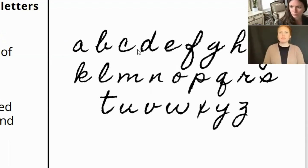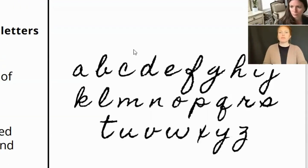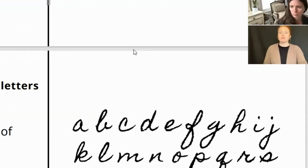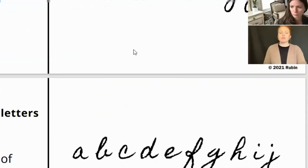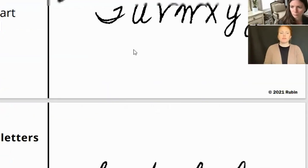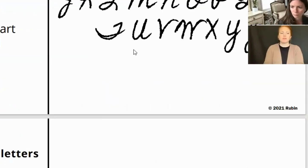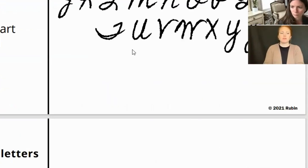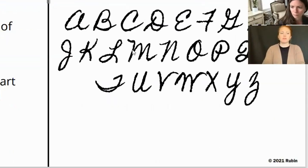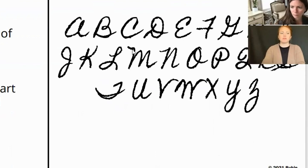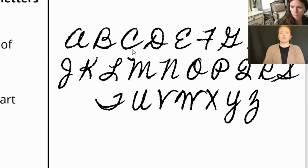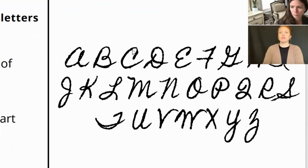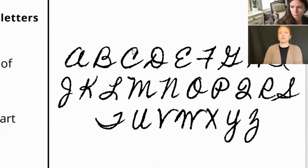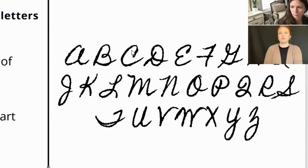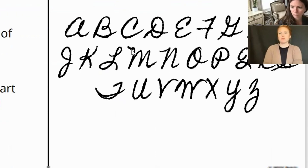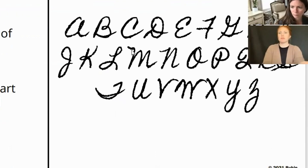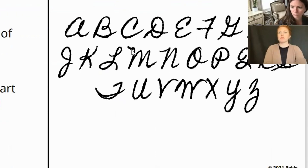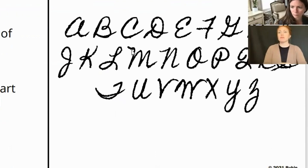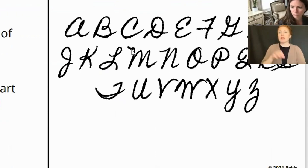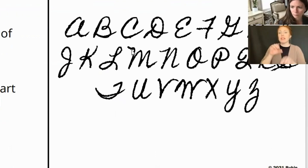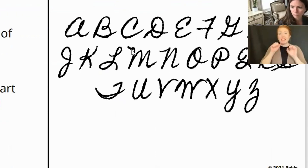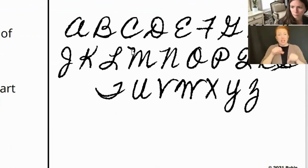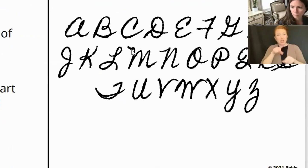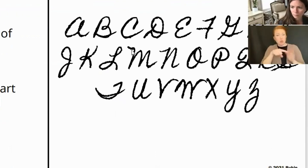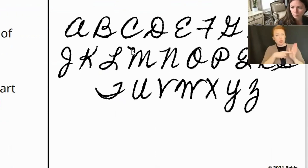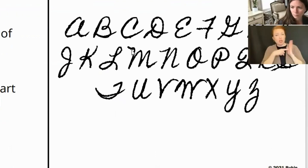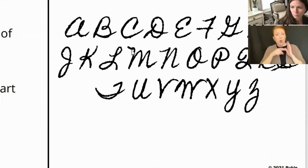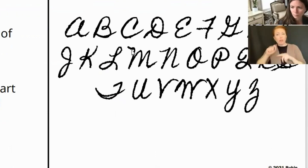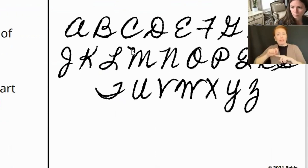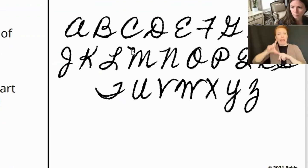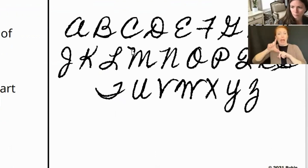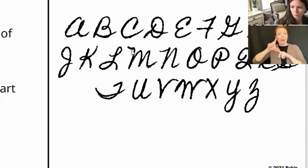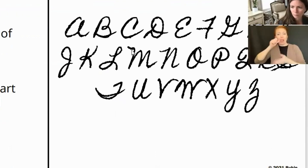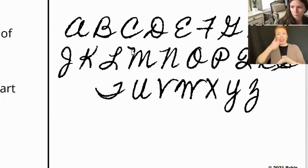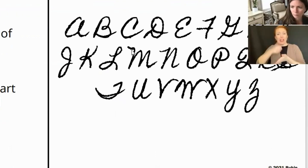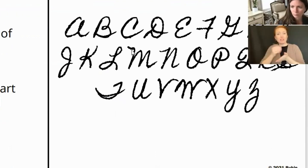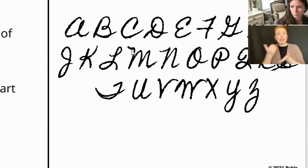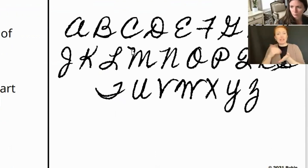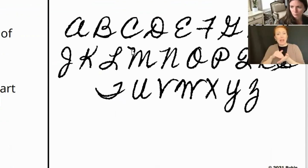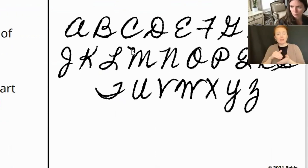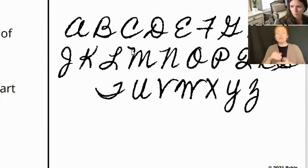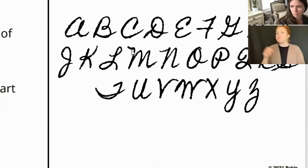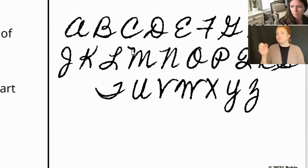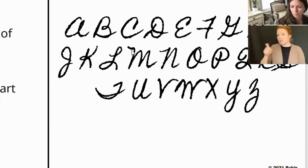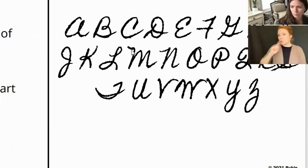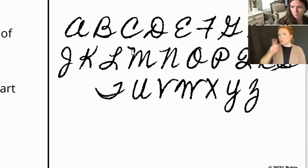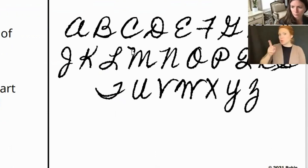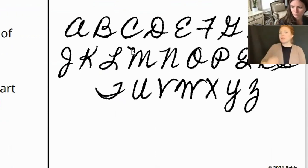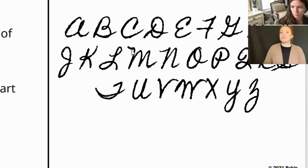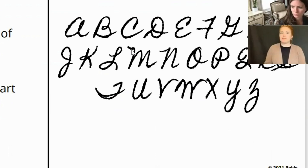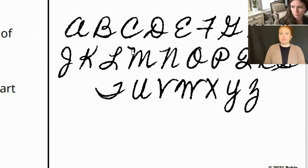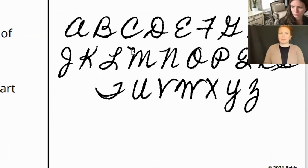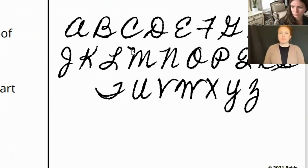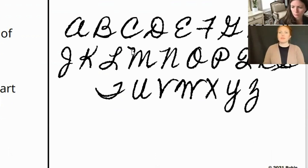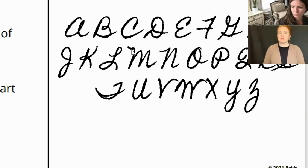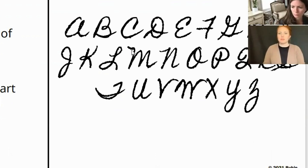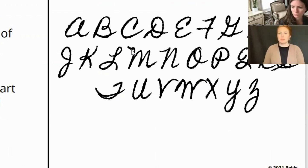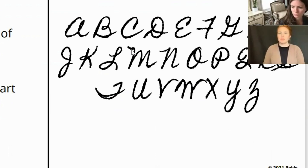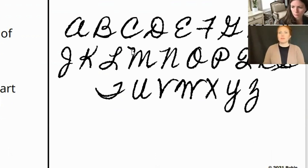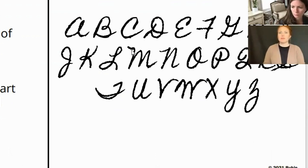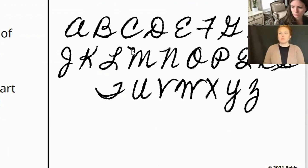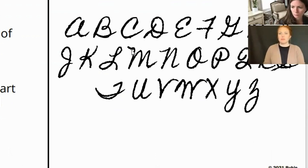Yes, Karen says, can you show the capital letters again? No problem. Let's learn together. At our